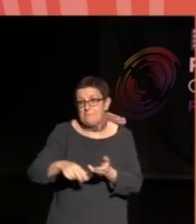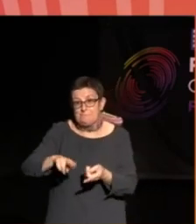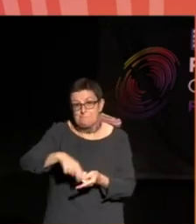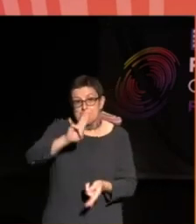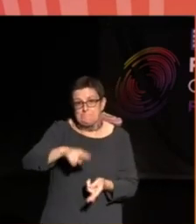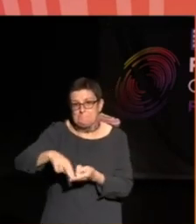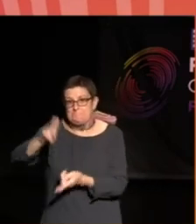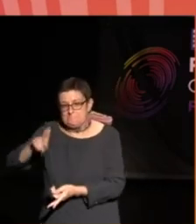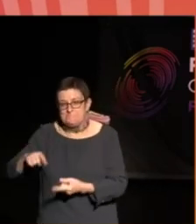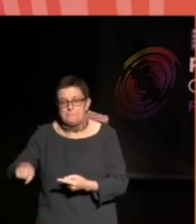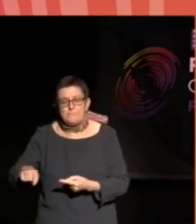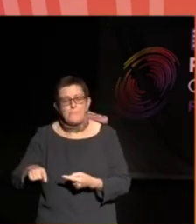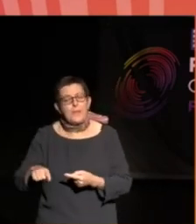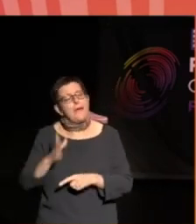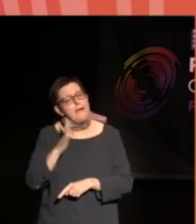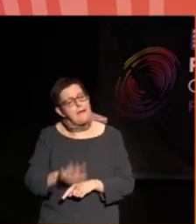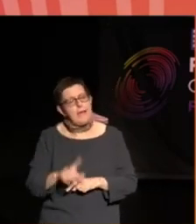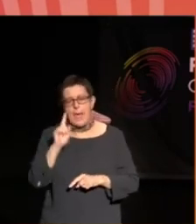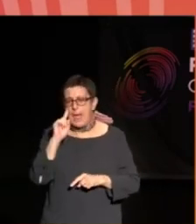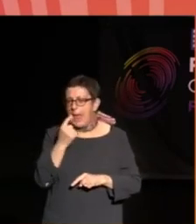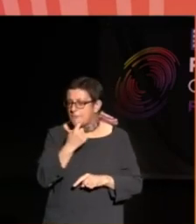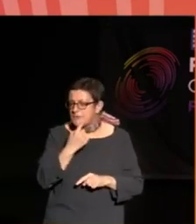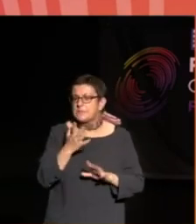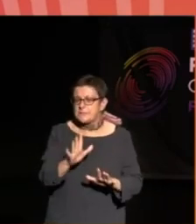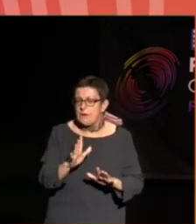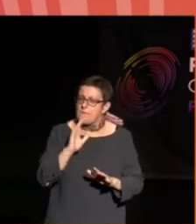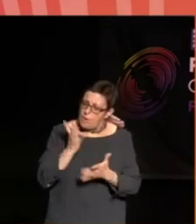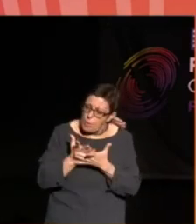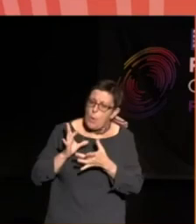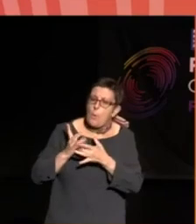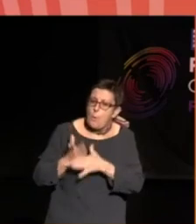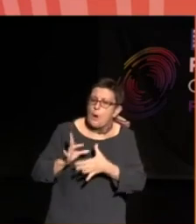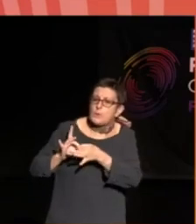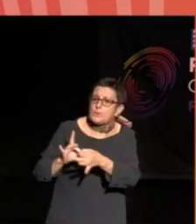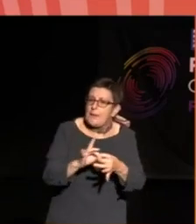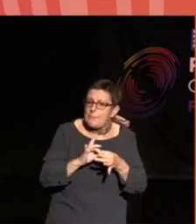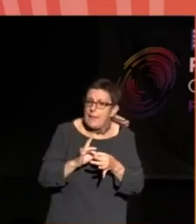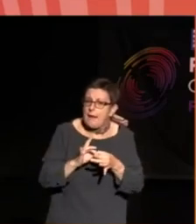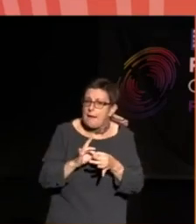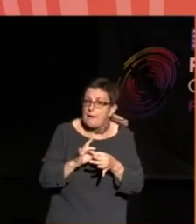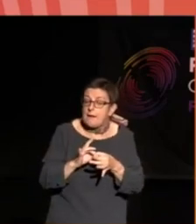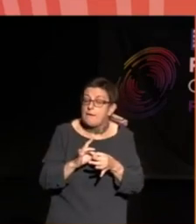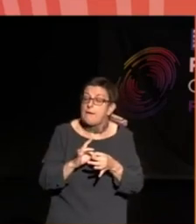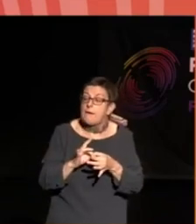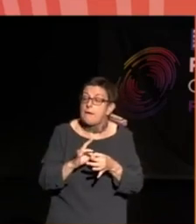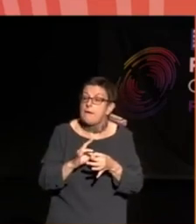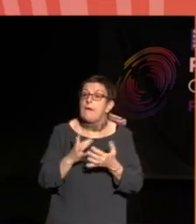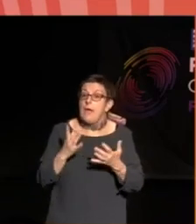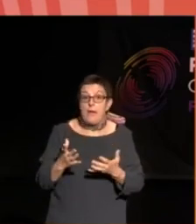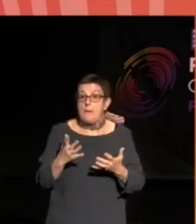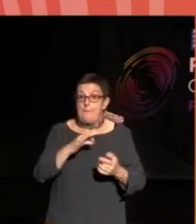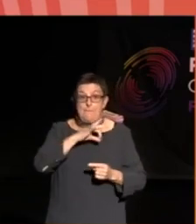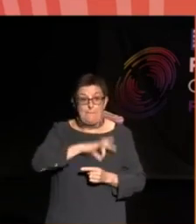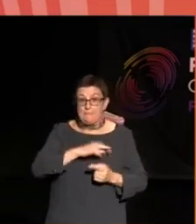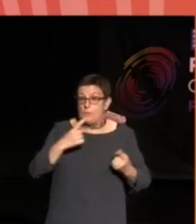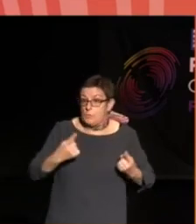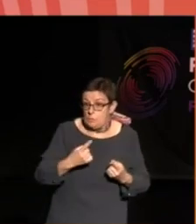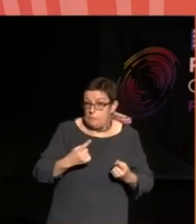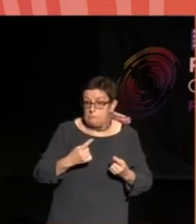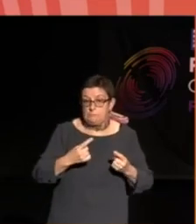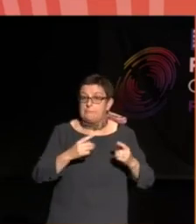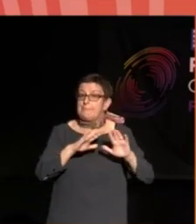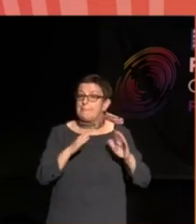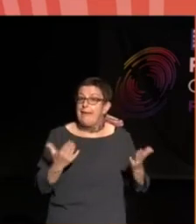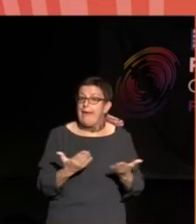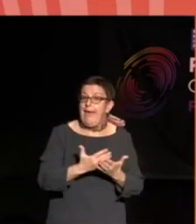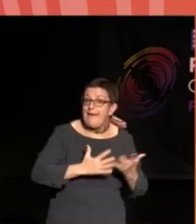there is evidence that coming together is not only kind of benefiting the environment, but it's benefiting the